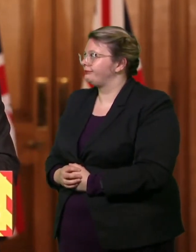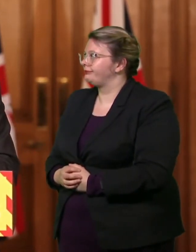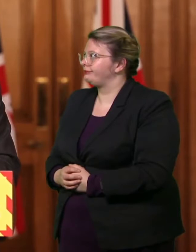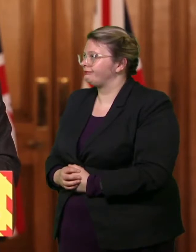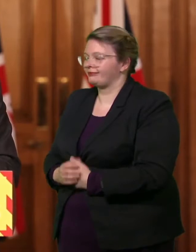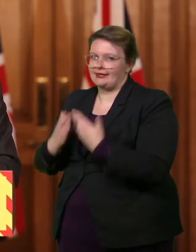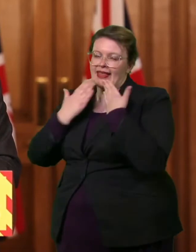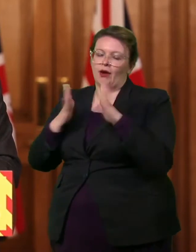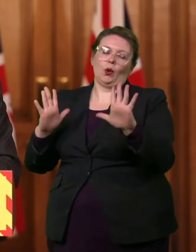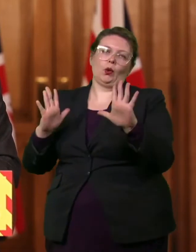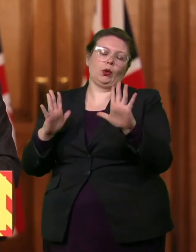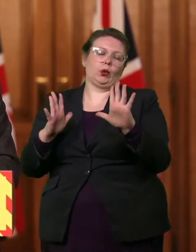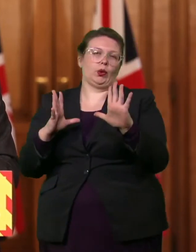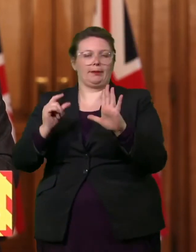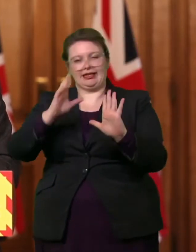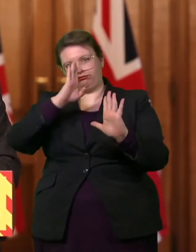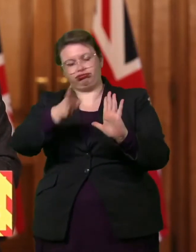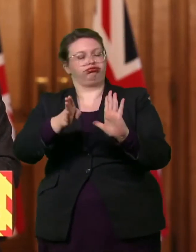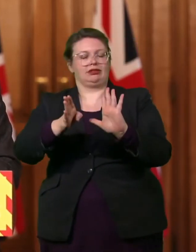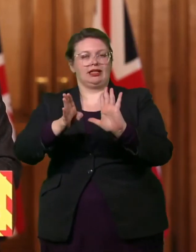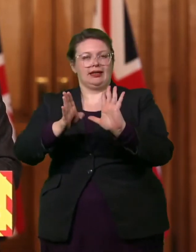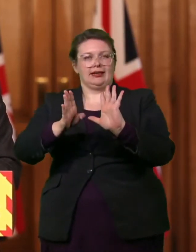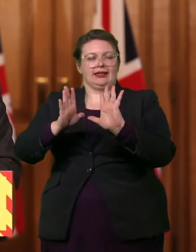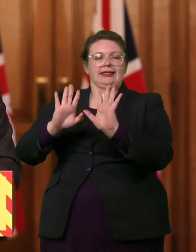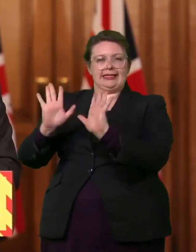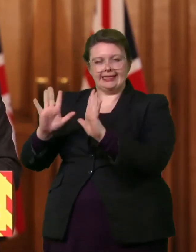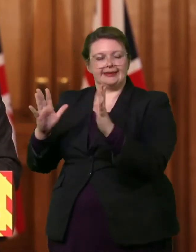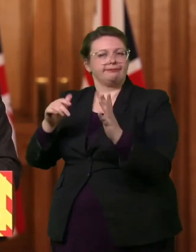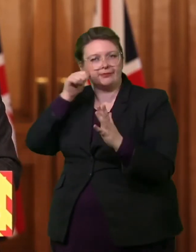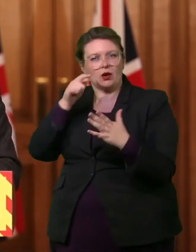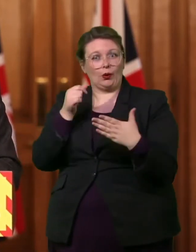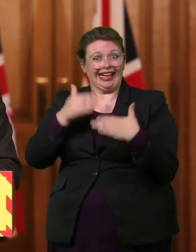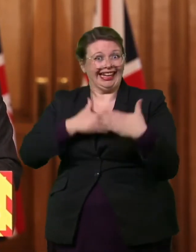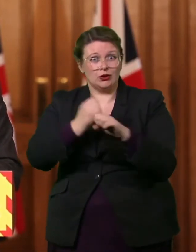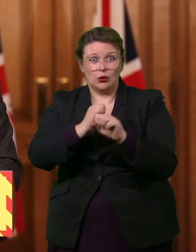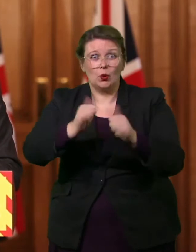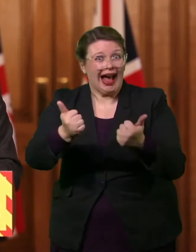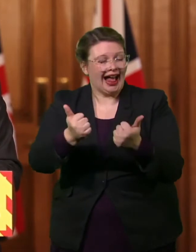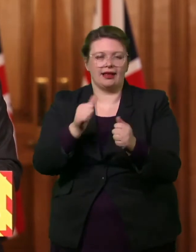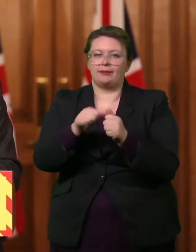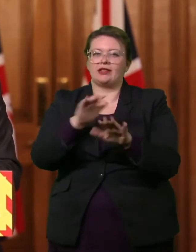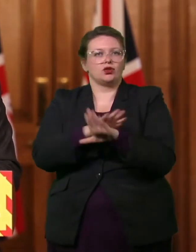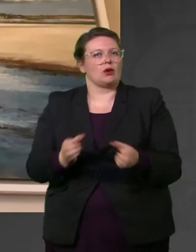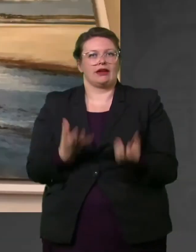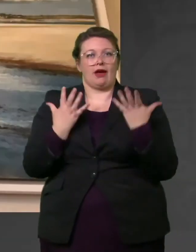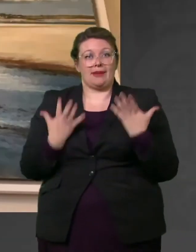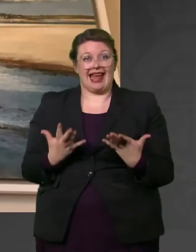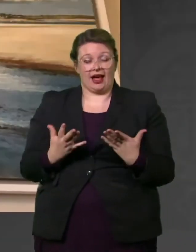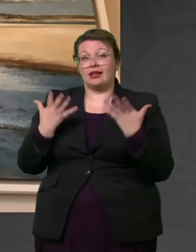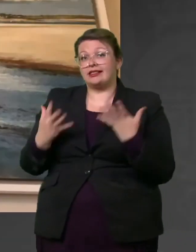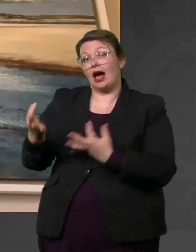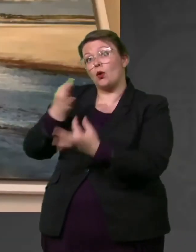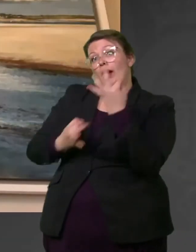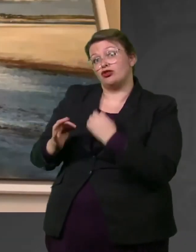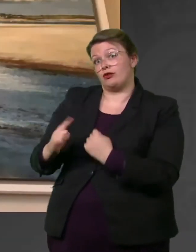there. Let's not blow it. The first question is from Emma from Worthing. What plan do you